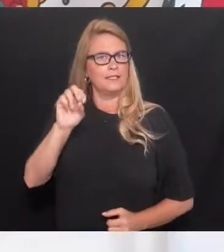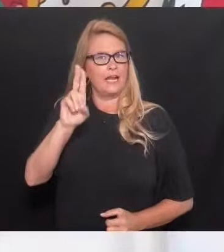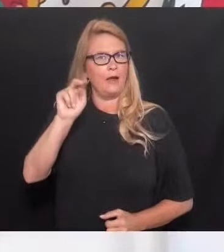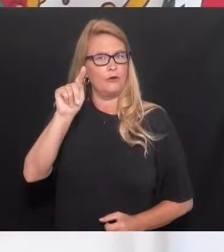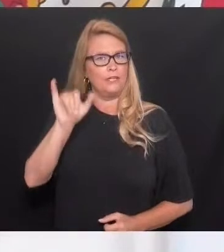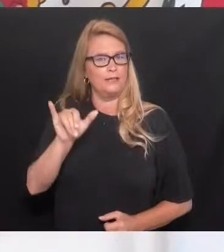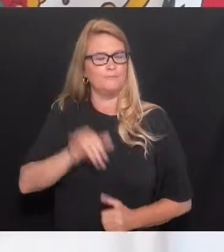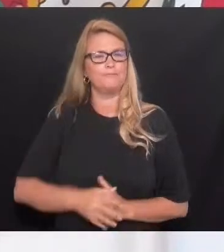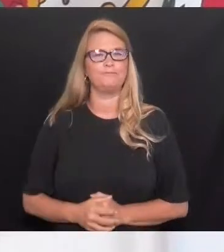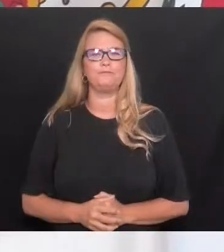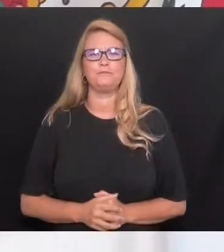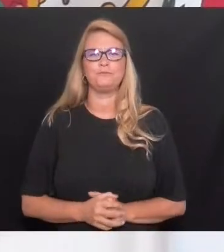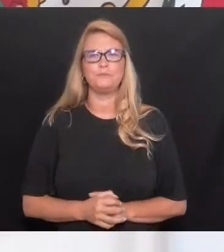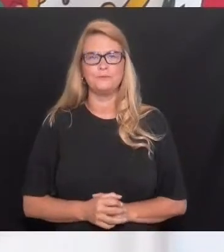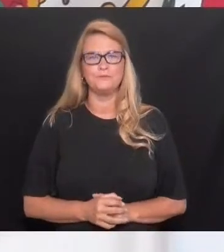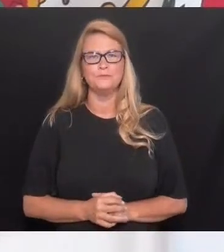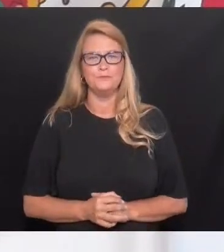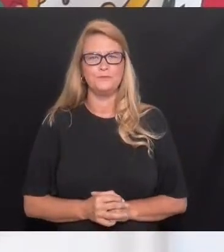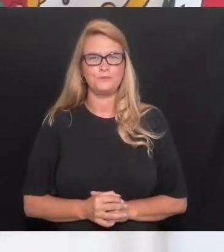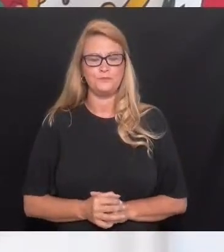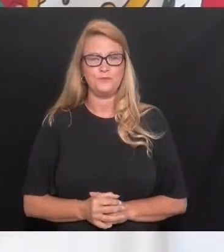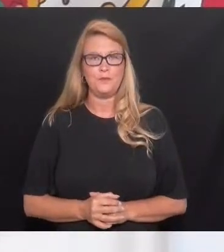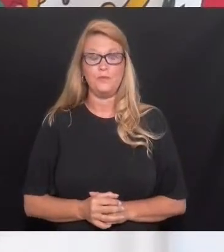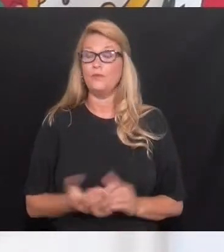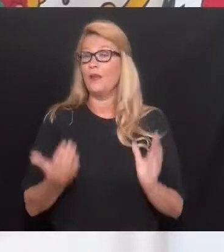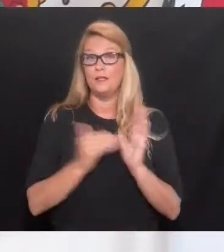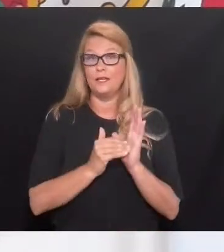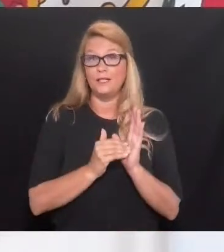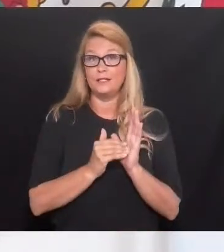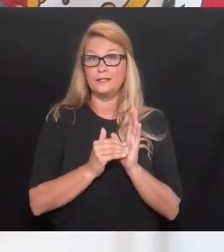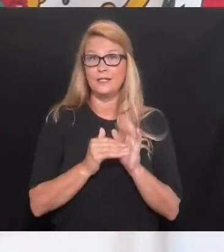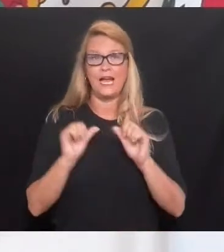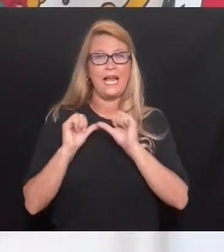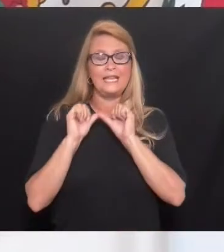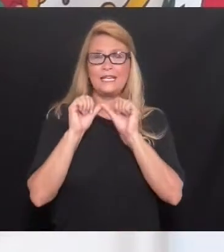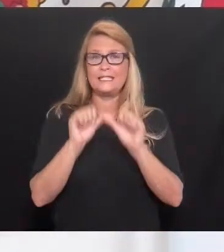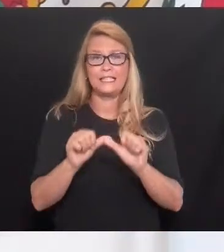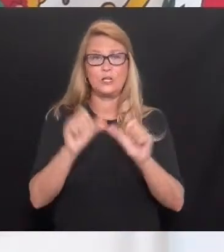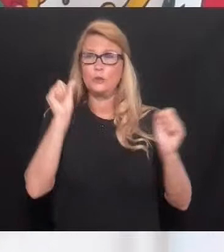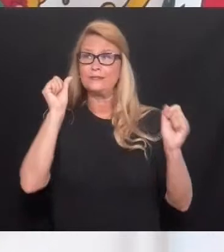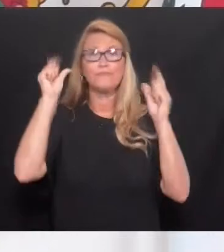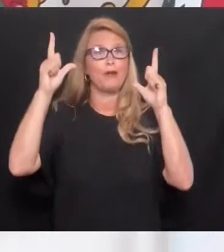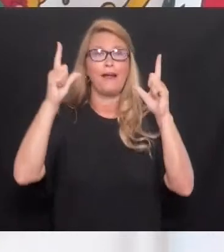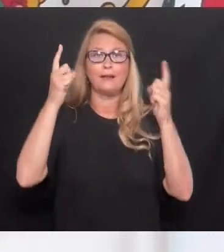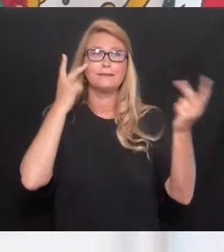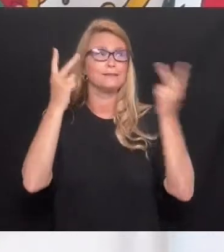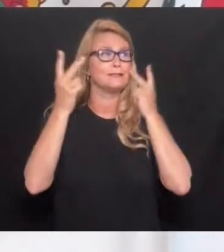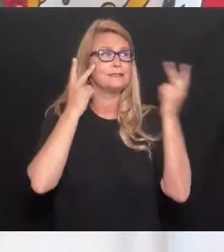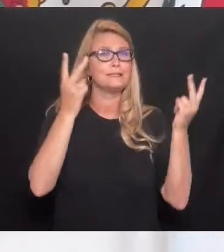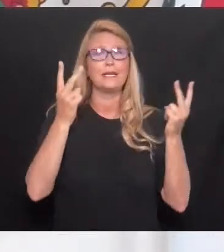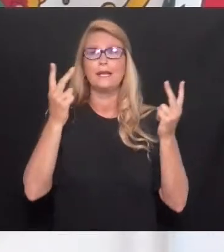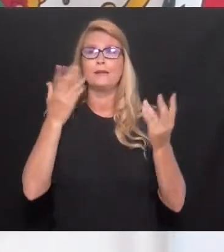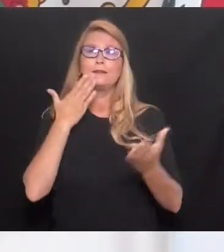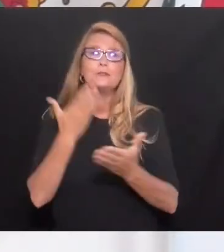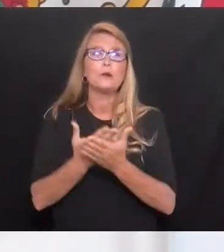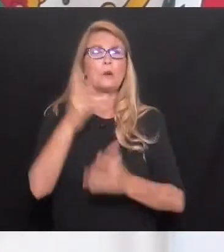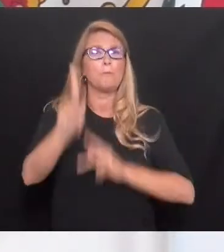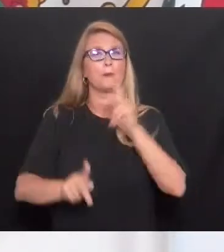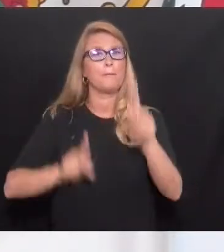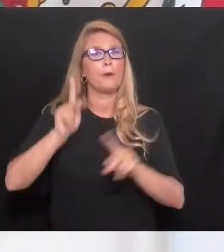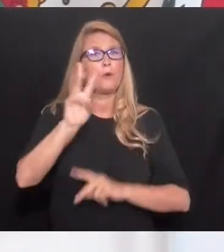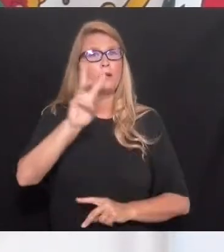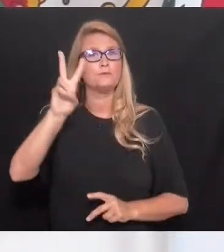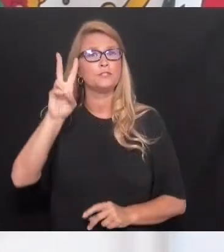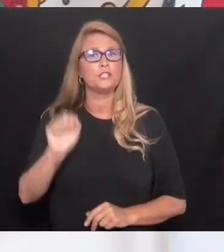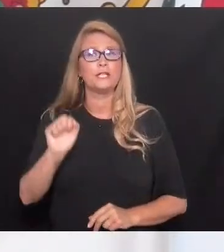But I, you know, again, I'm just continually amazed just how good we are in West Virginia, and